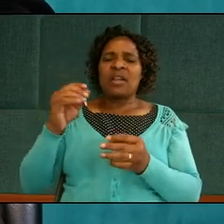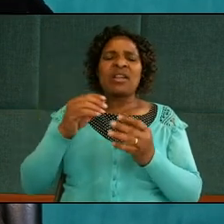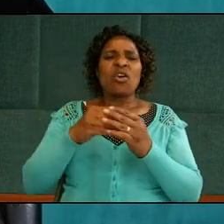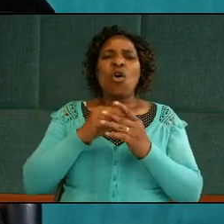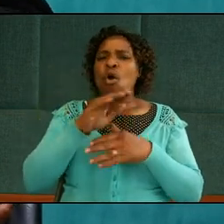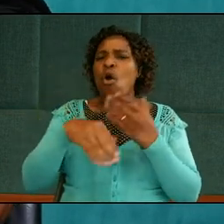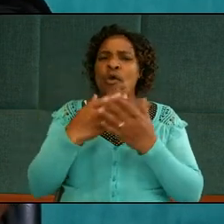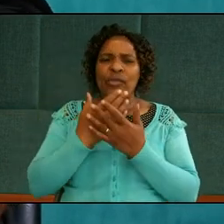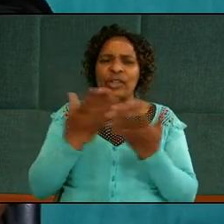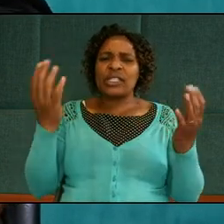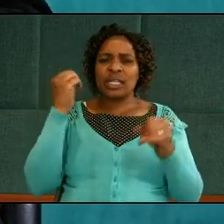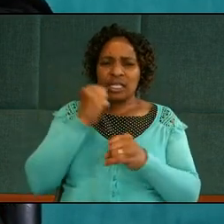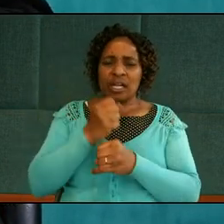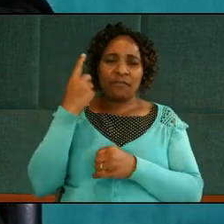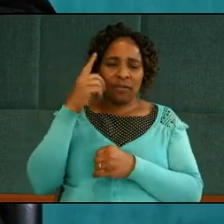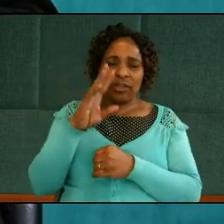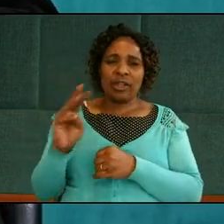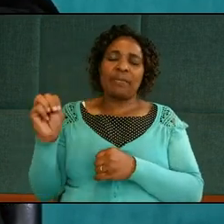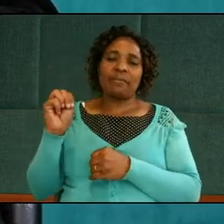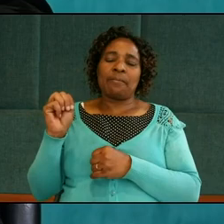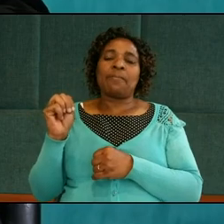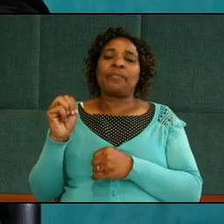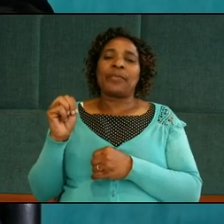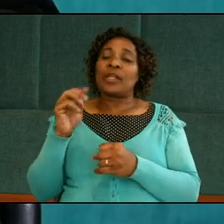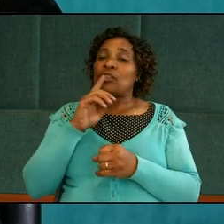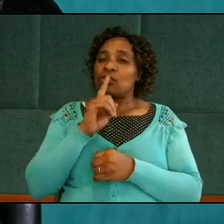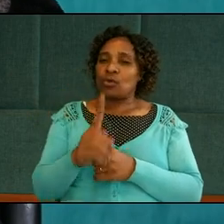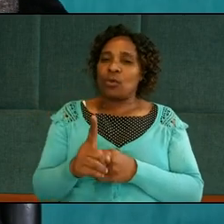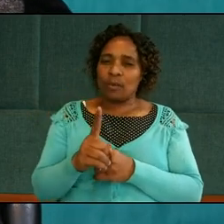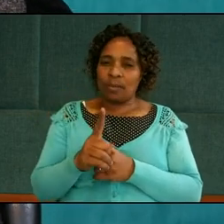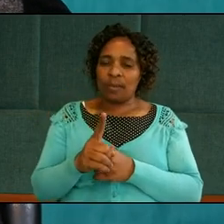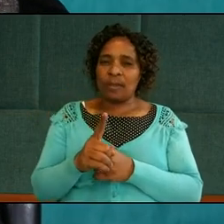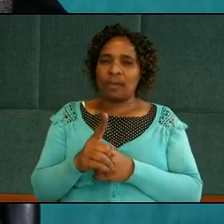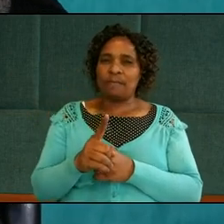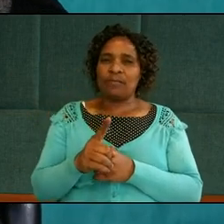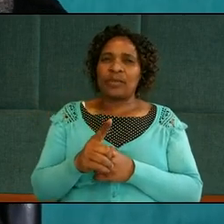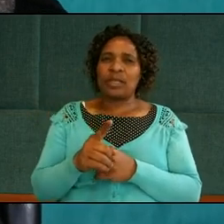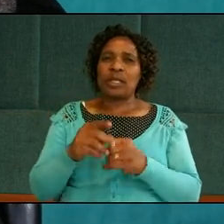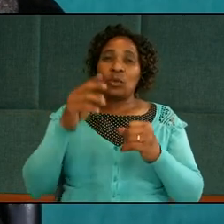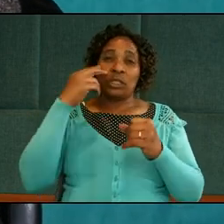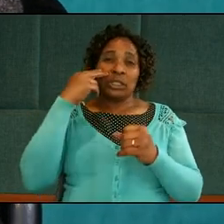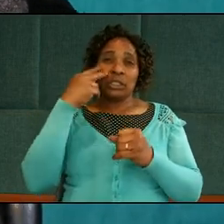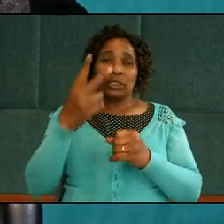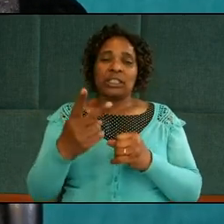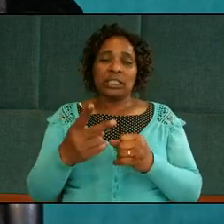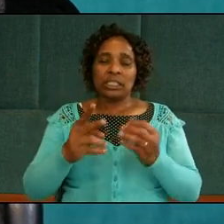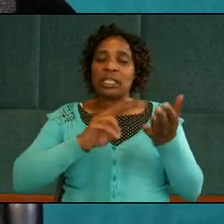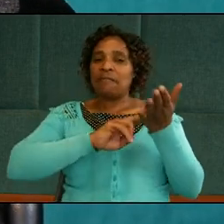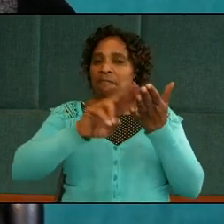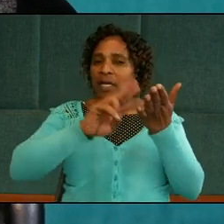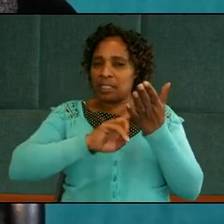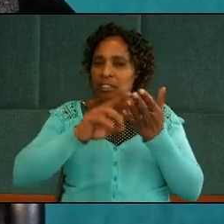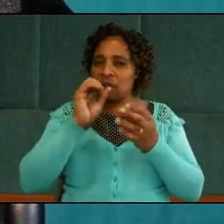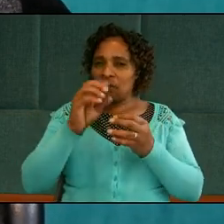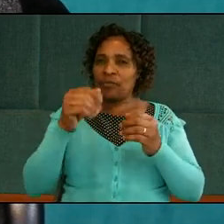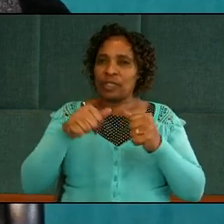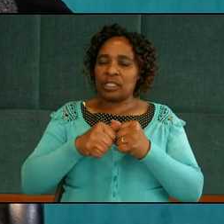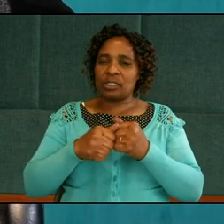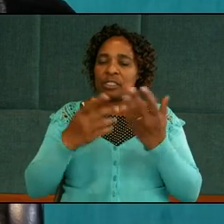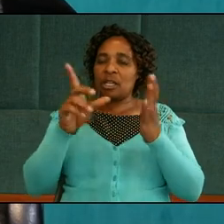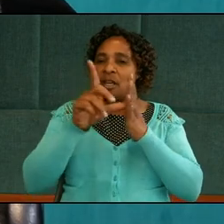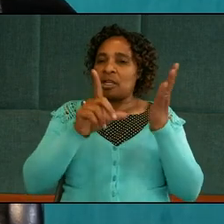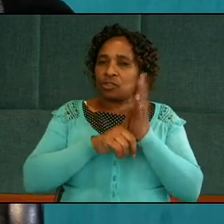things he had done for them. And so we should review the key text of the lesson, which I would